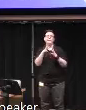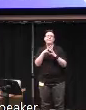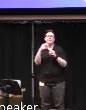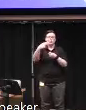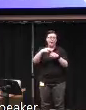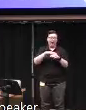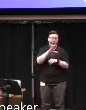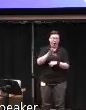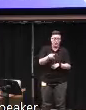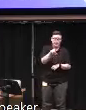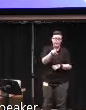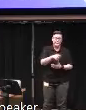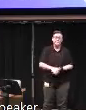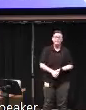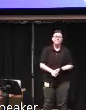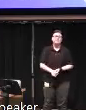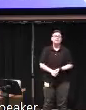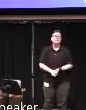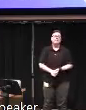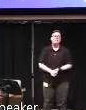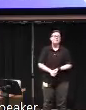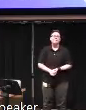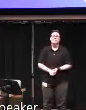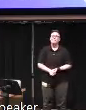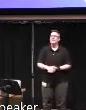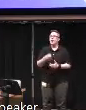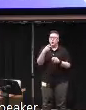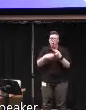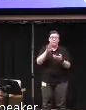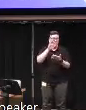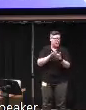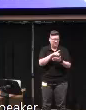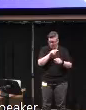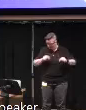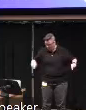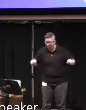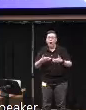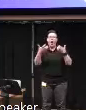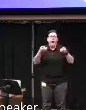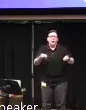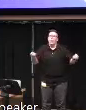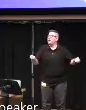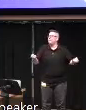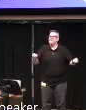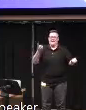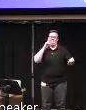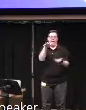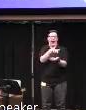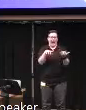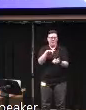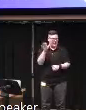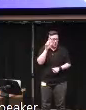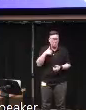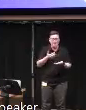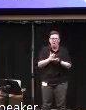by Zoom, it's hard to believe how much equipment I'm surrounded by in order to do this hybrid. Can you